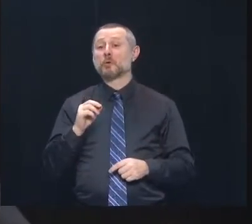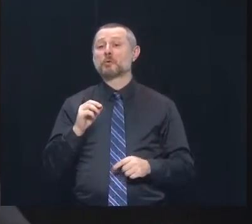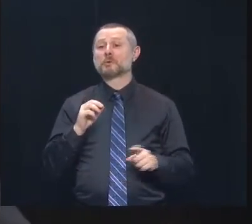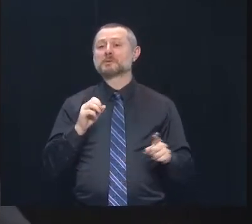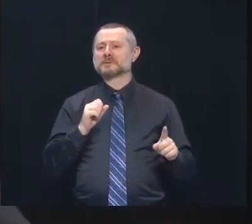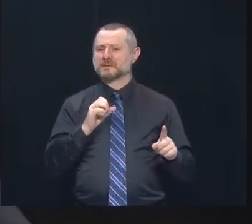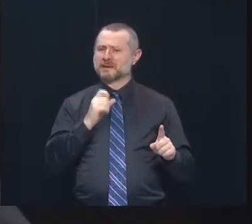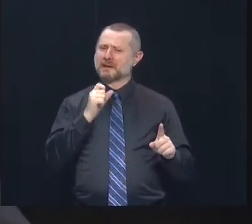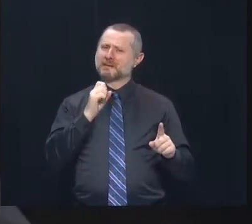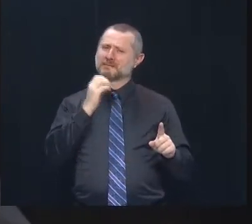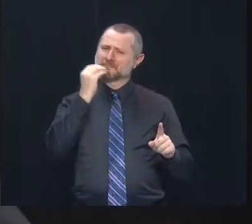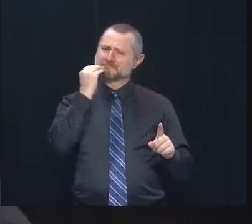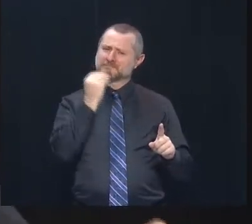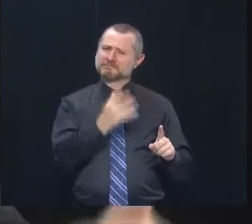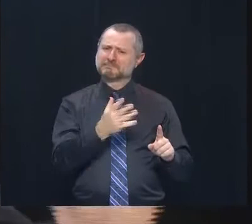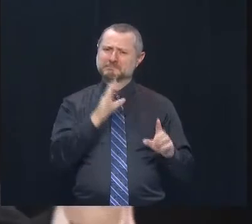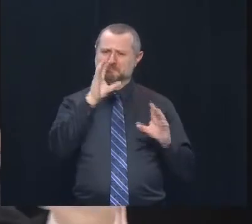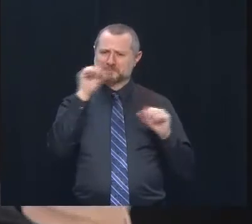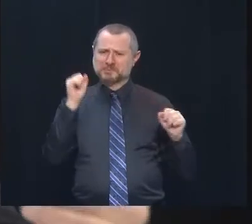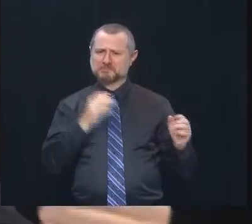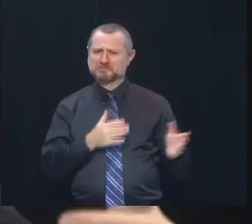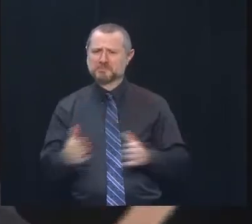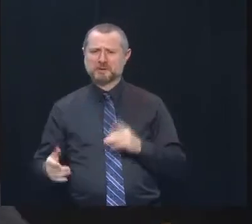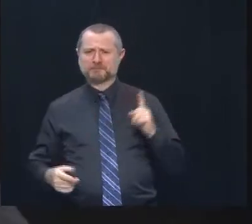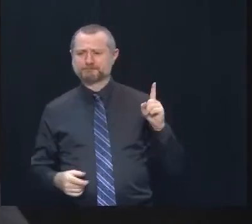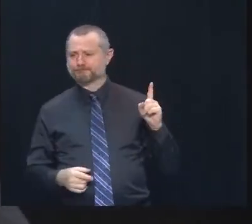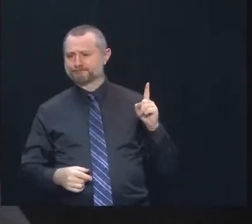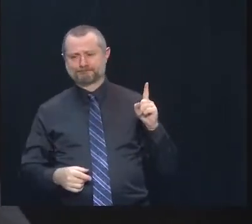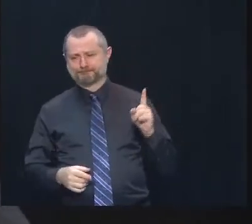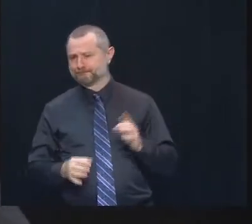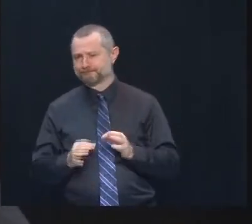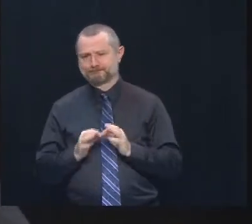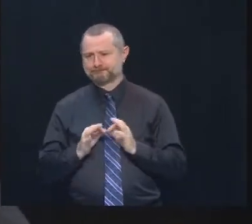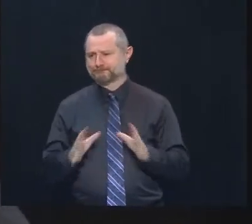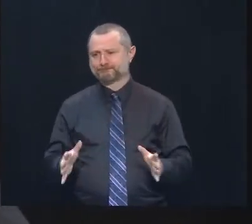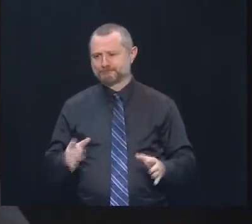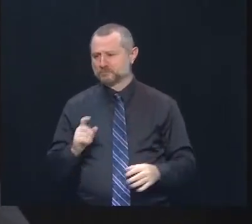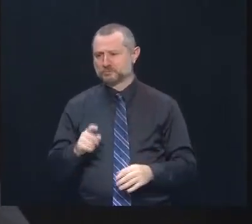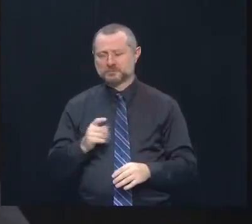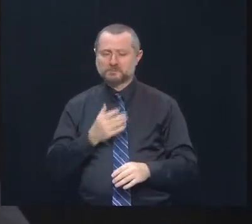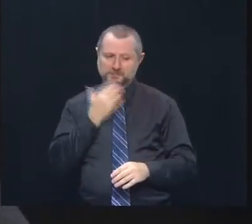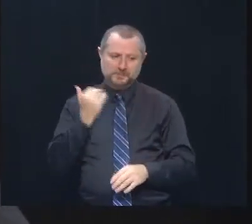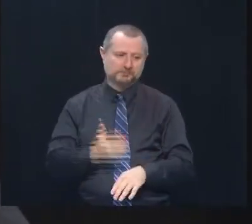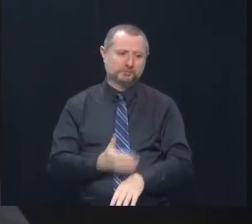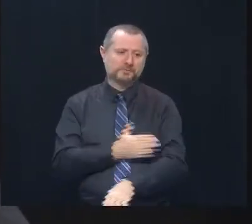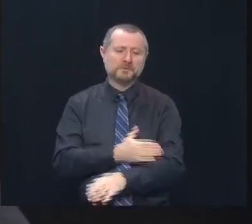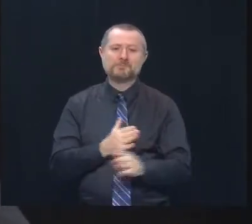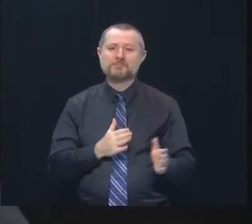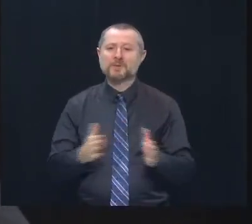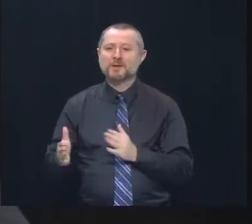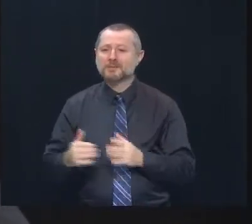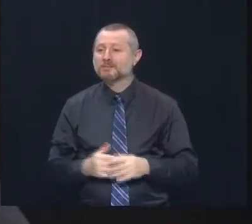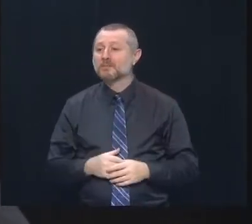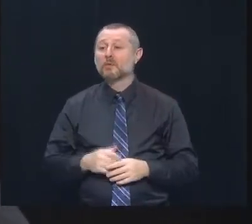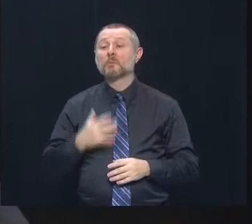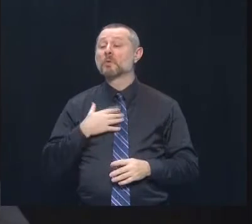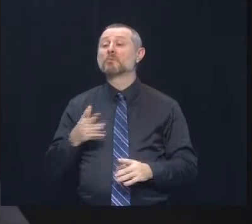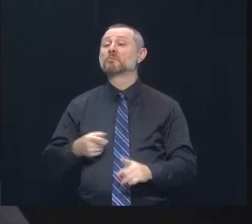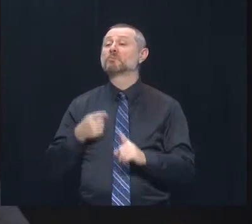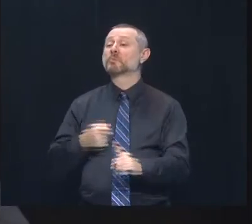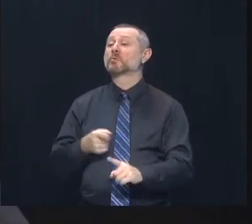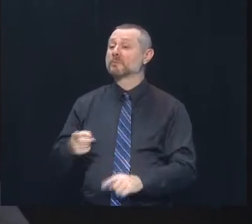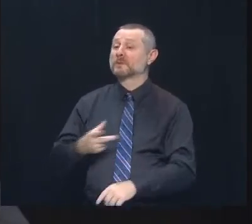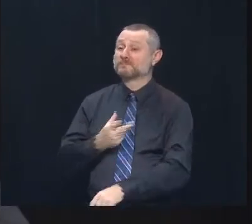board. So, this vaccine is not tomorrow and is not as easy as